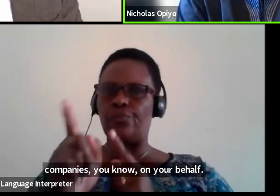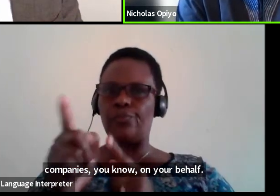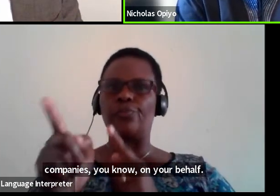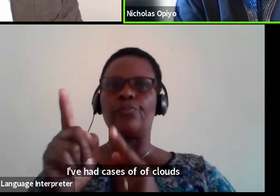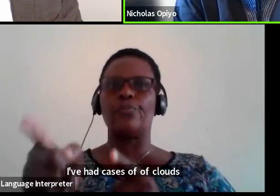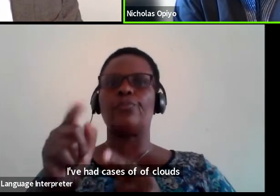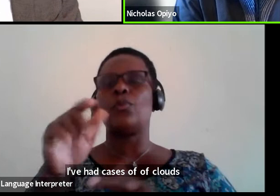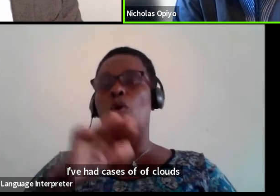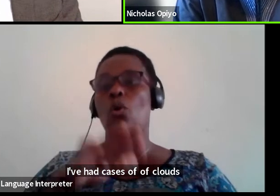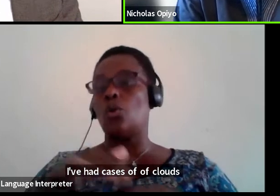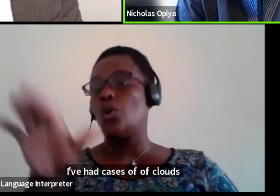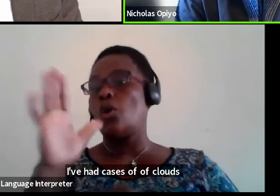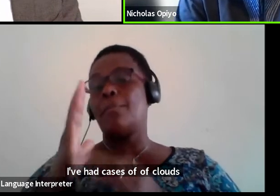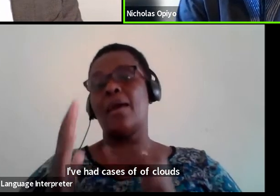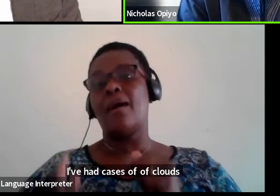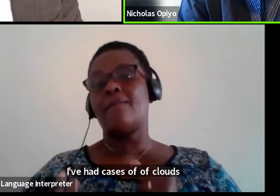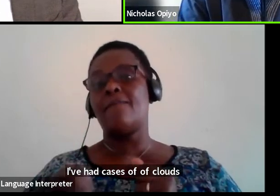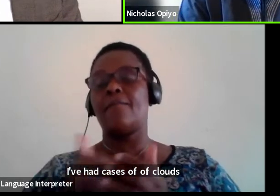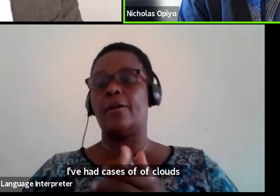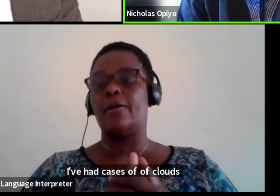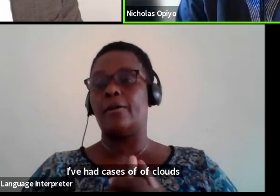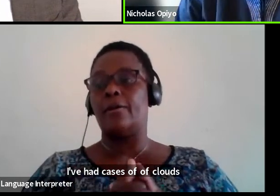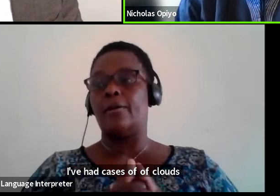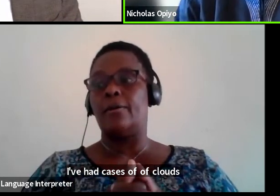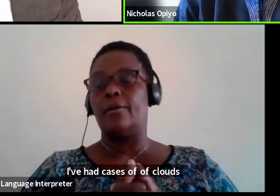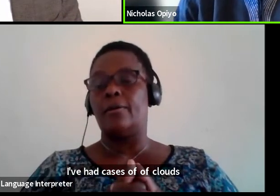cloud storage service providers